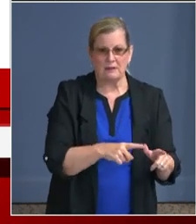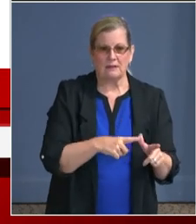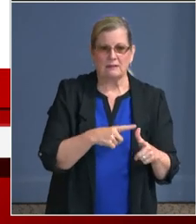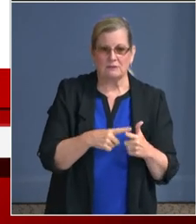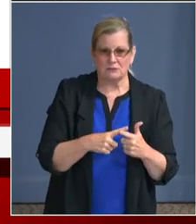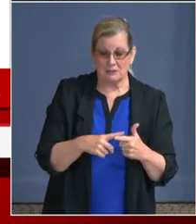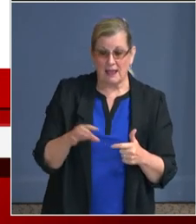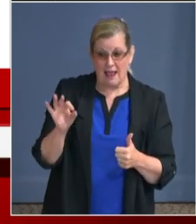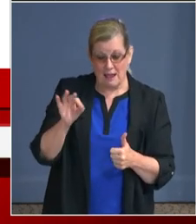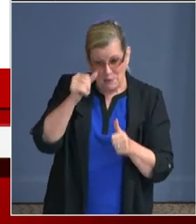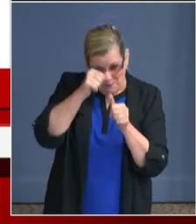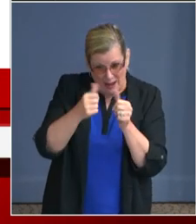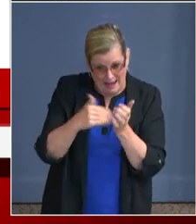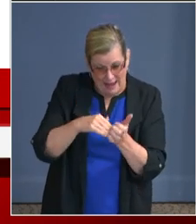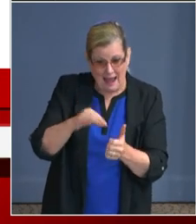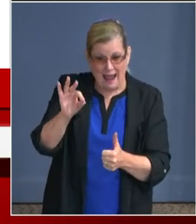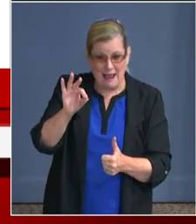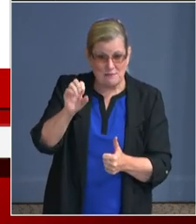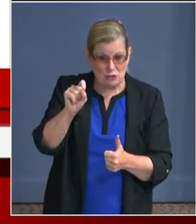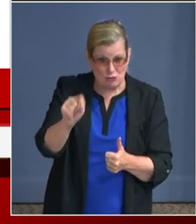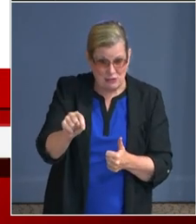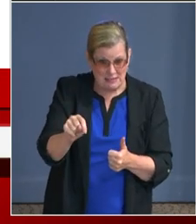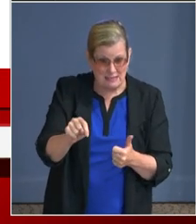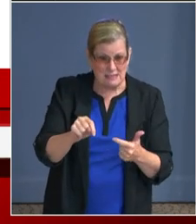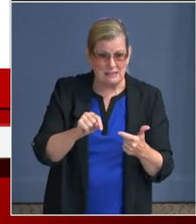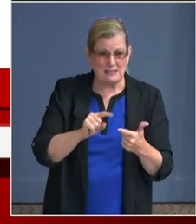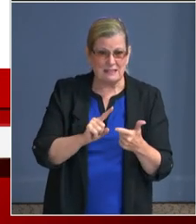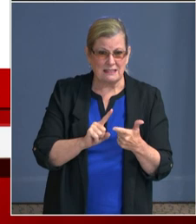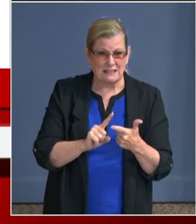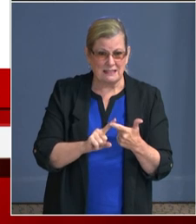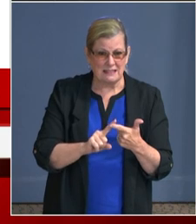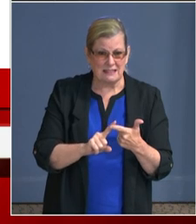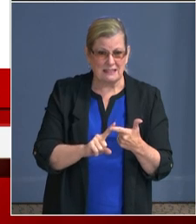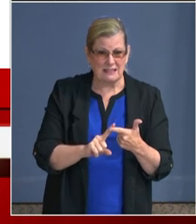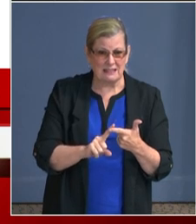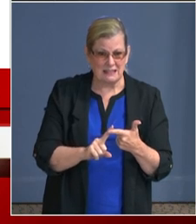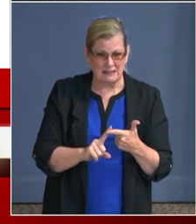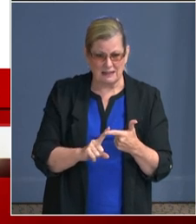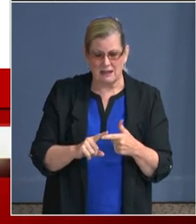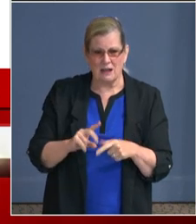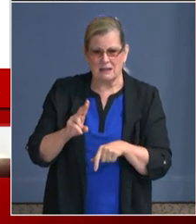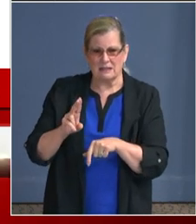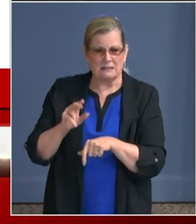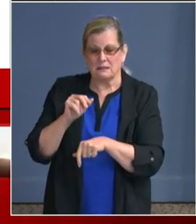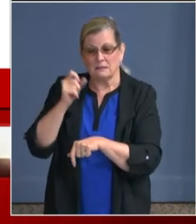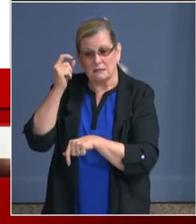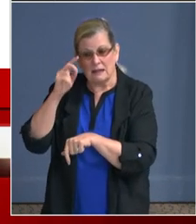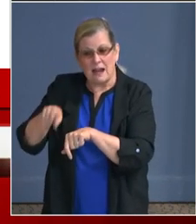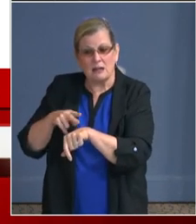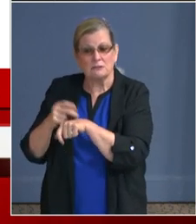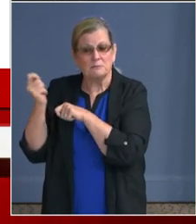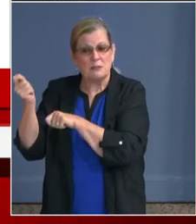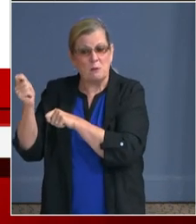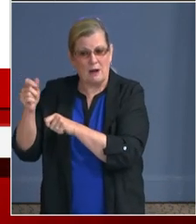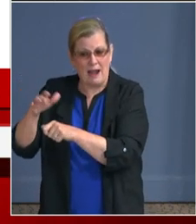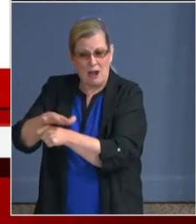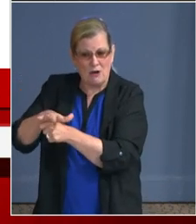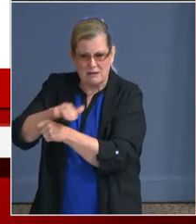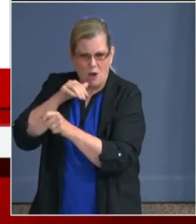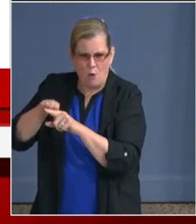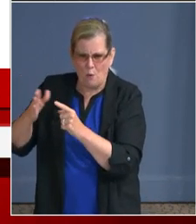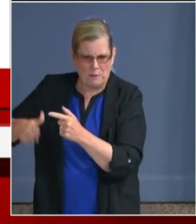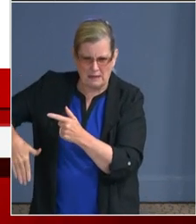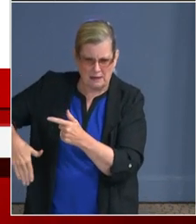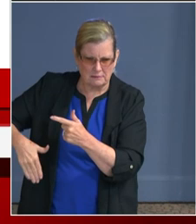says Geico Nats Park, but that's not being offered today. That's an error. But our citywide sites are F Street and UDC